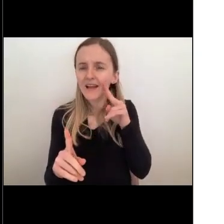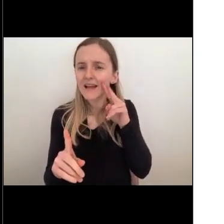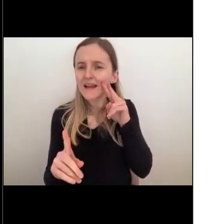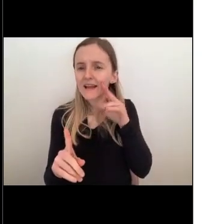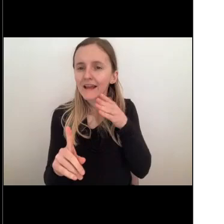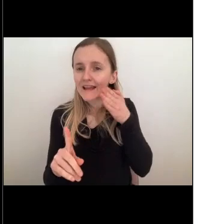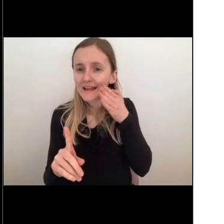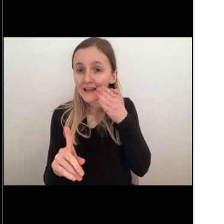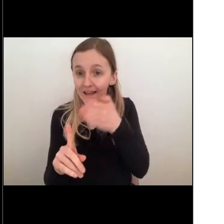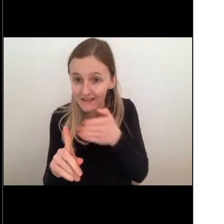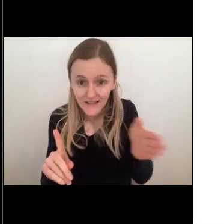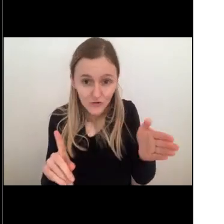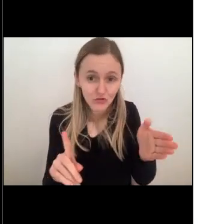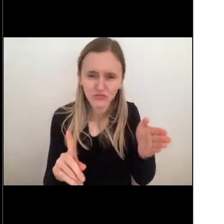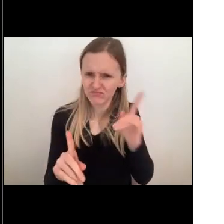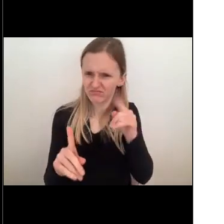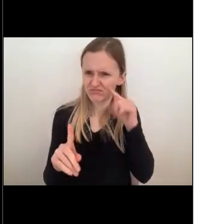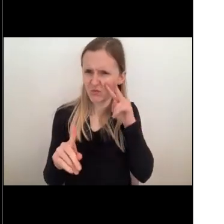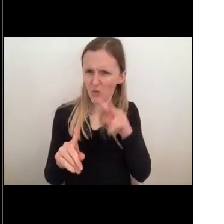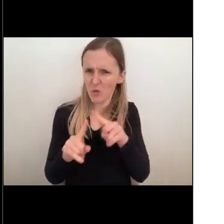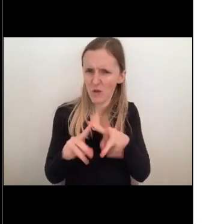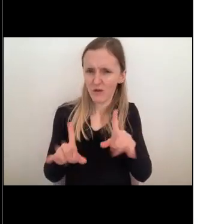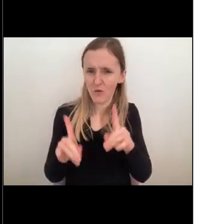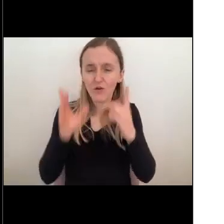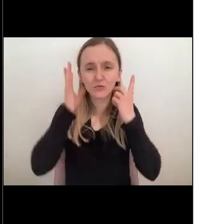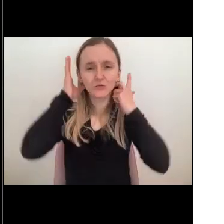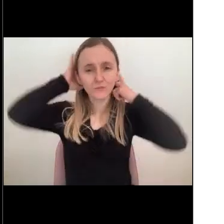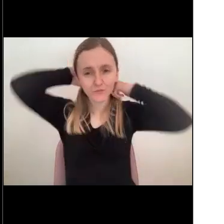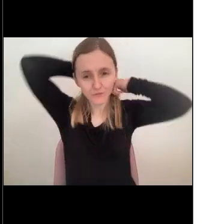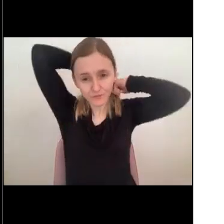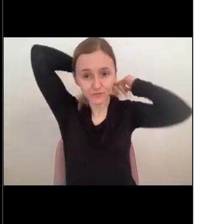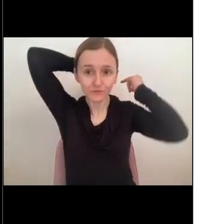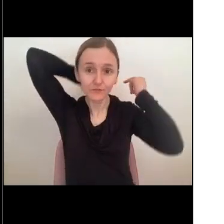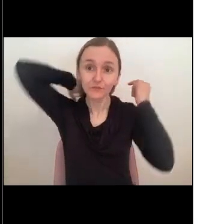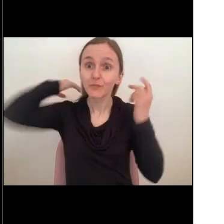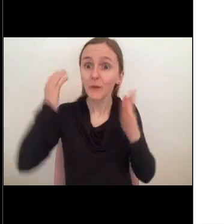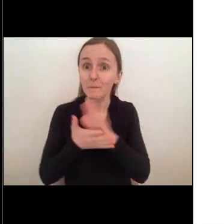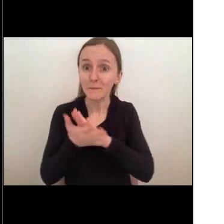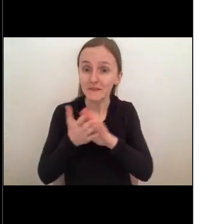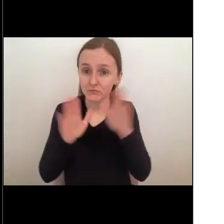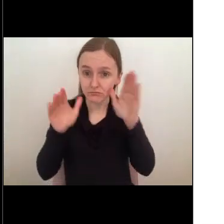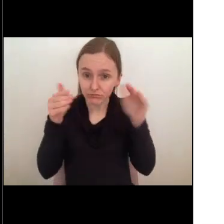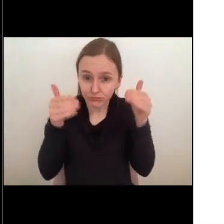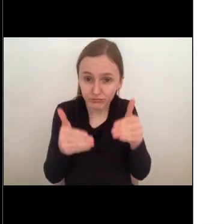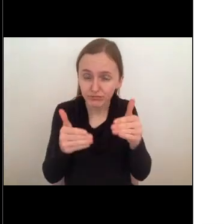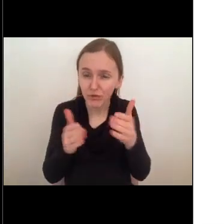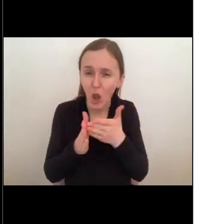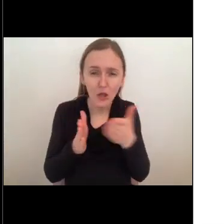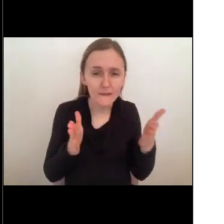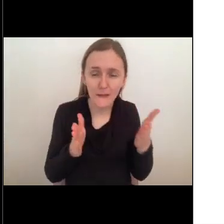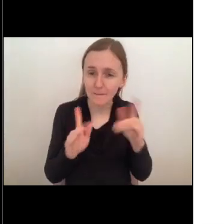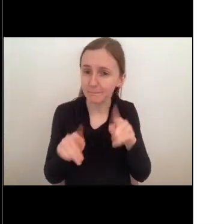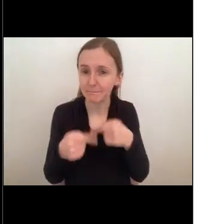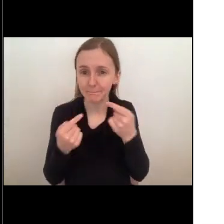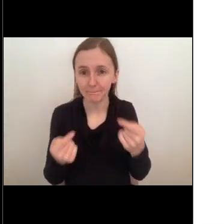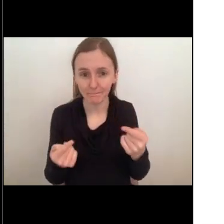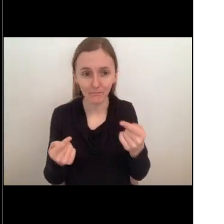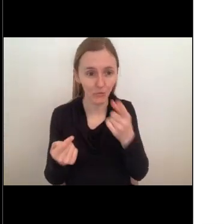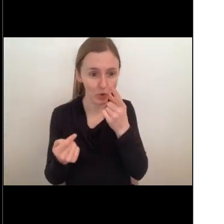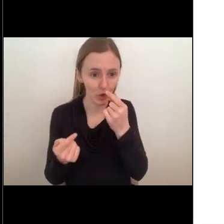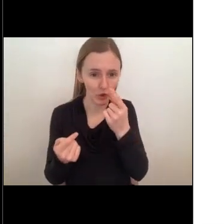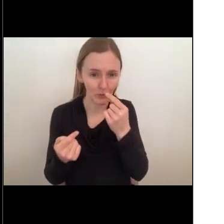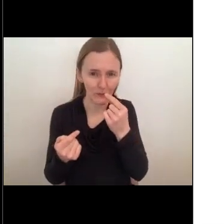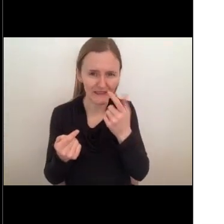look like for some of our young people that they've just got that short attention span. They may have difficulties with